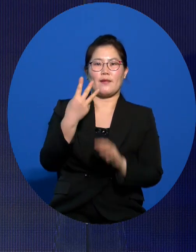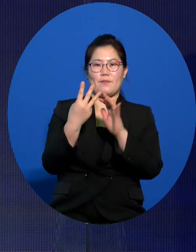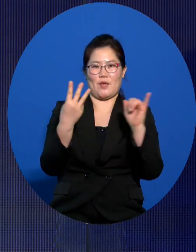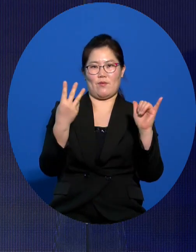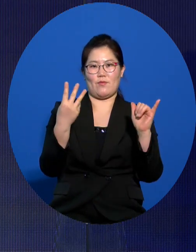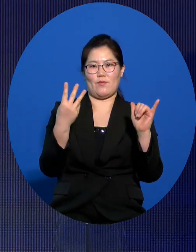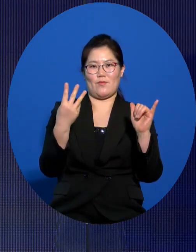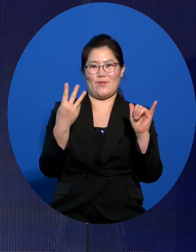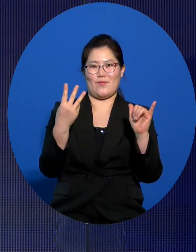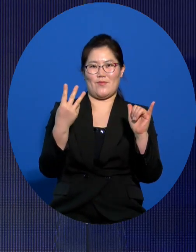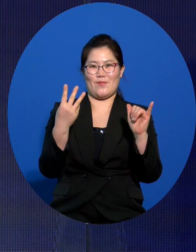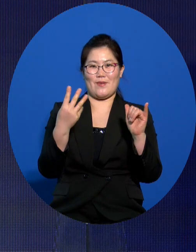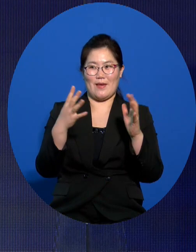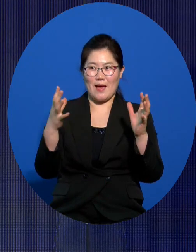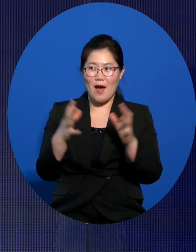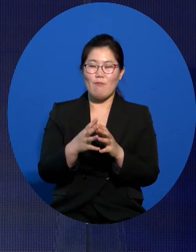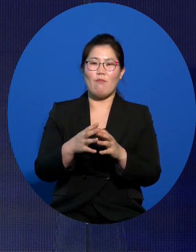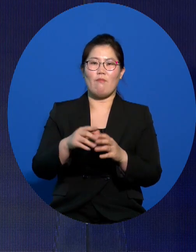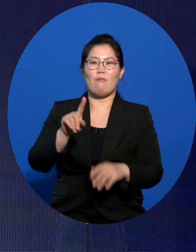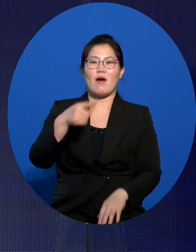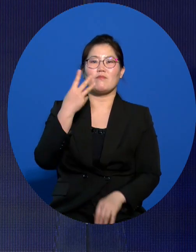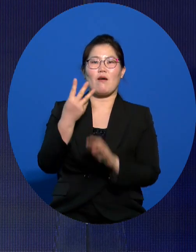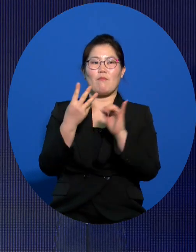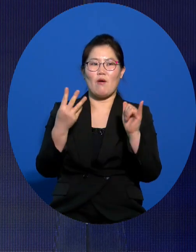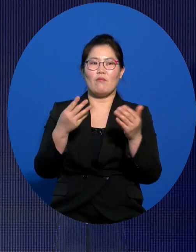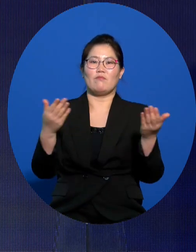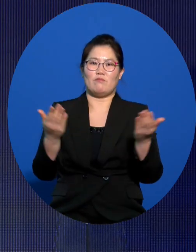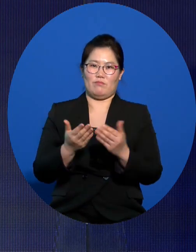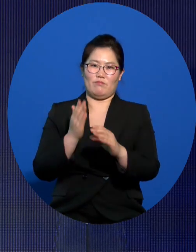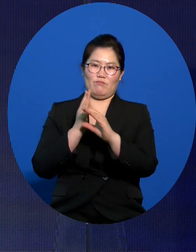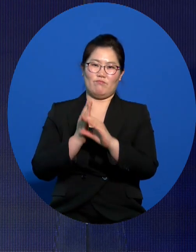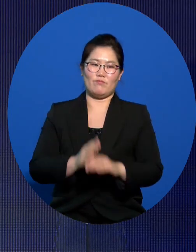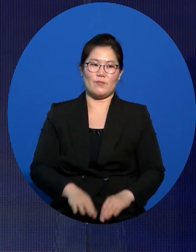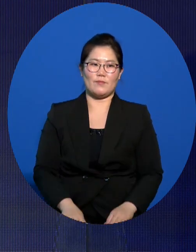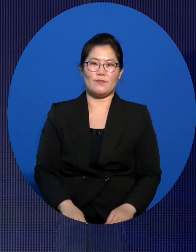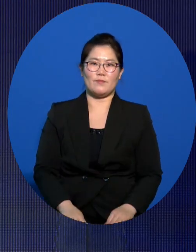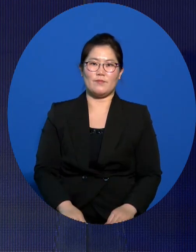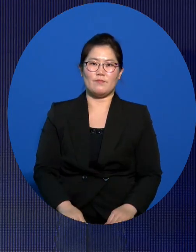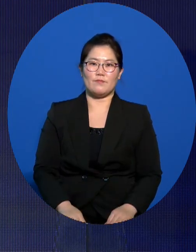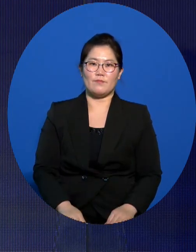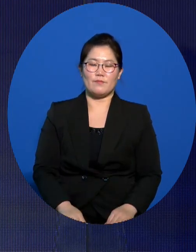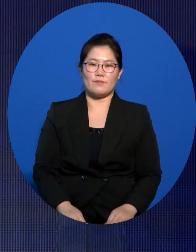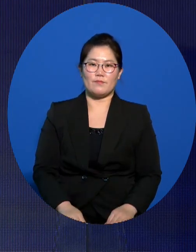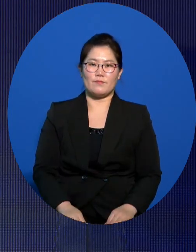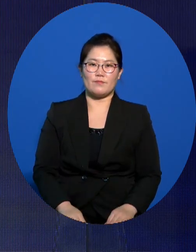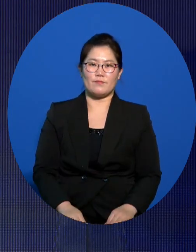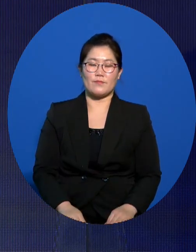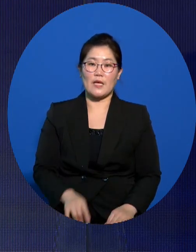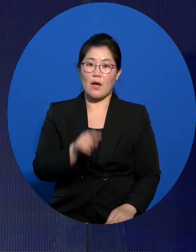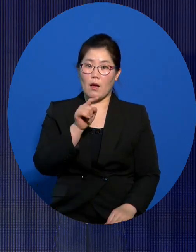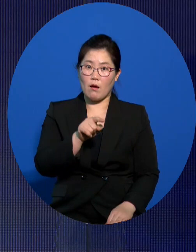registered as workers of taxi companies, not only our company, but as workers of taxi companies.